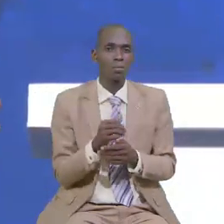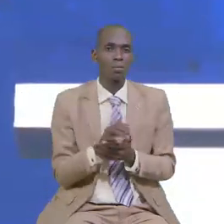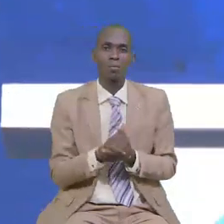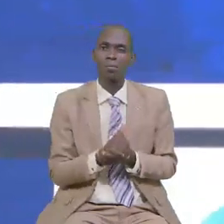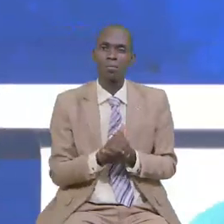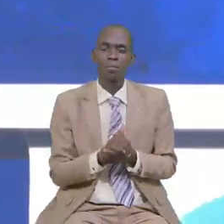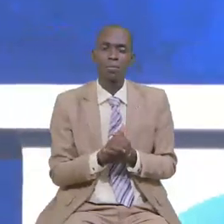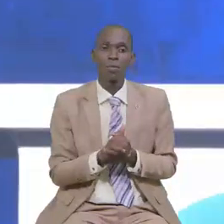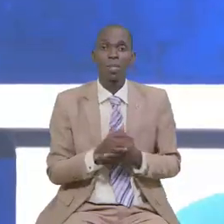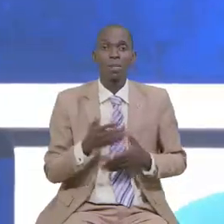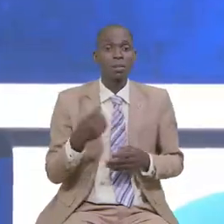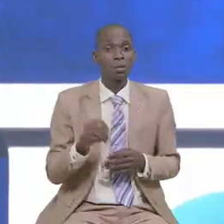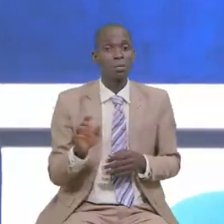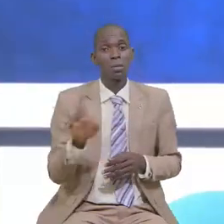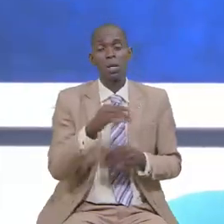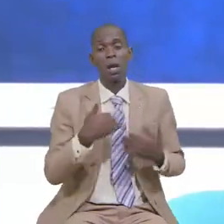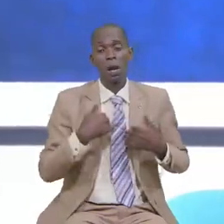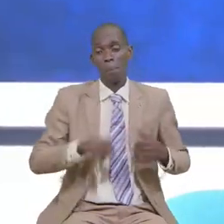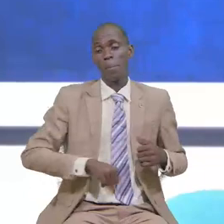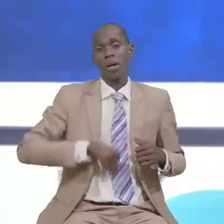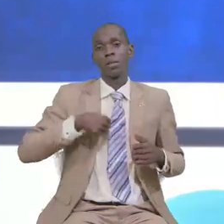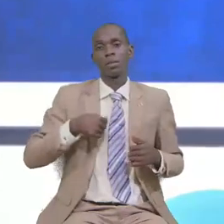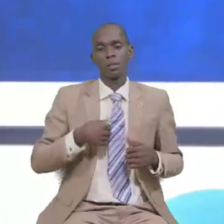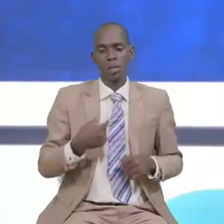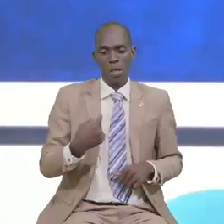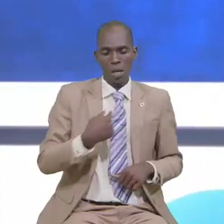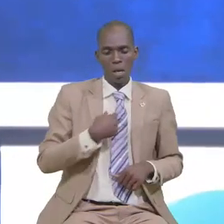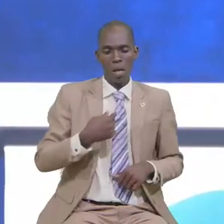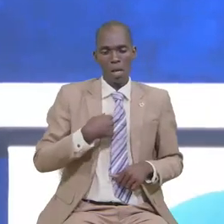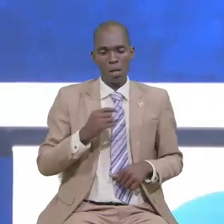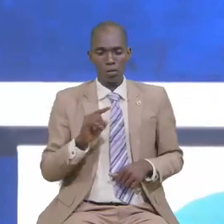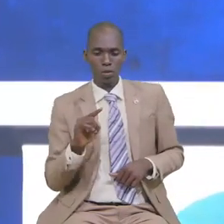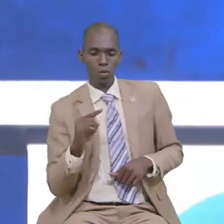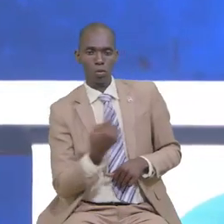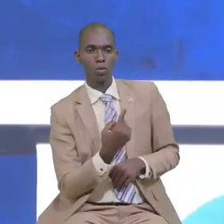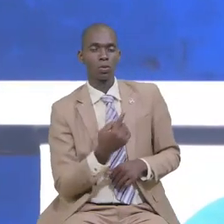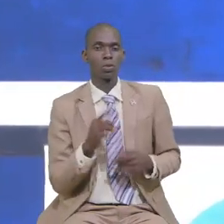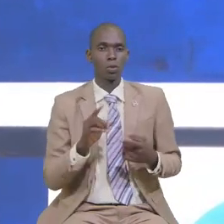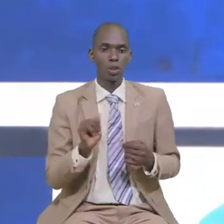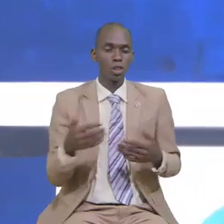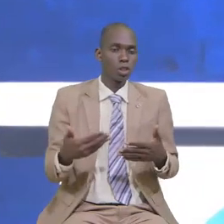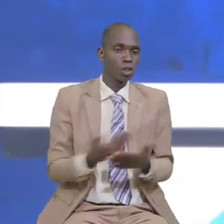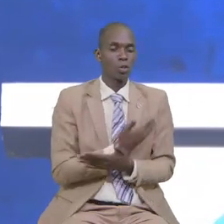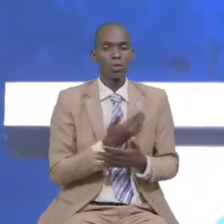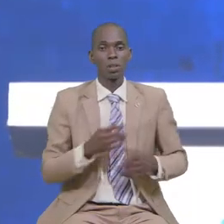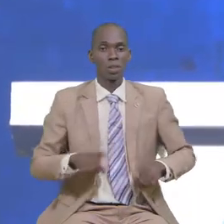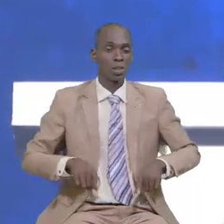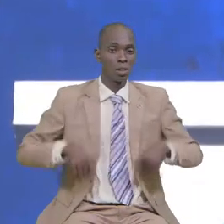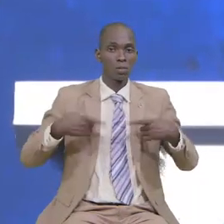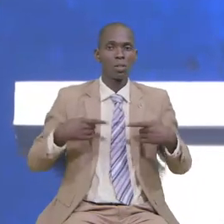Their pride, I turned over a new leaf. Their pride, I